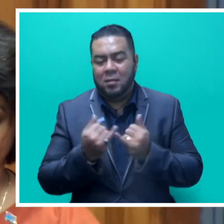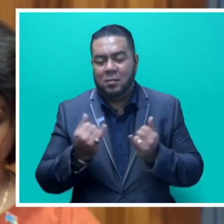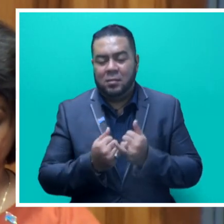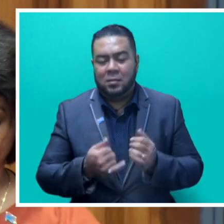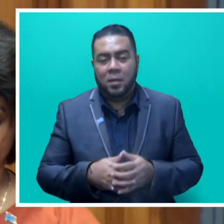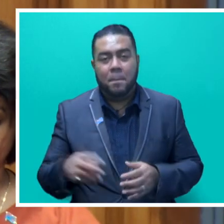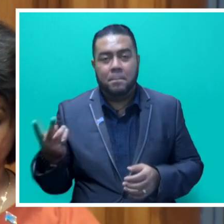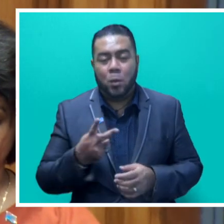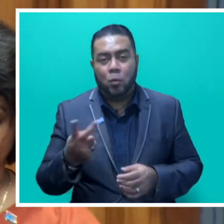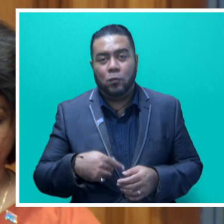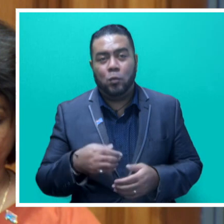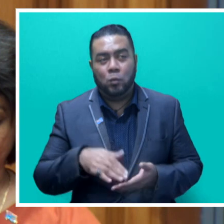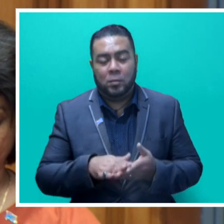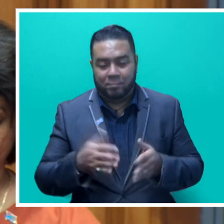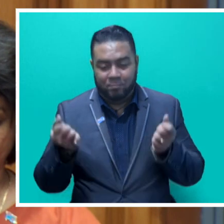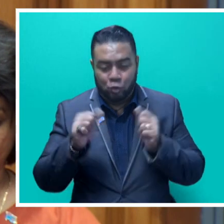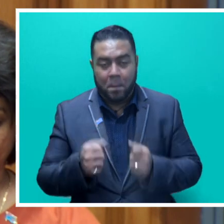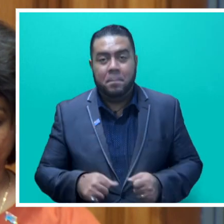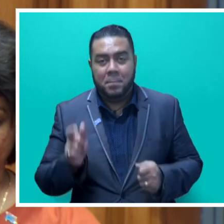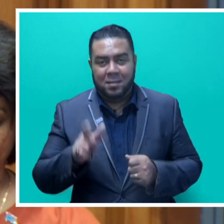both of whom helped shape the person I am today.